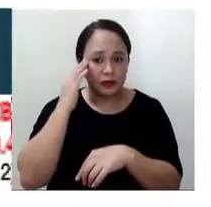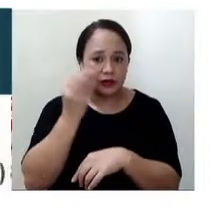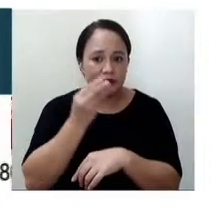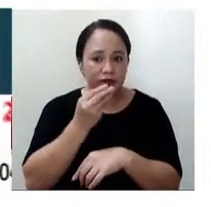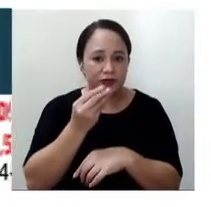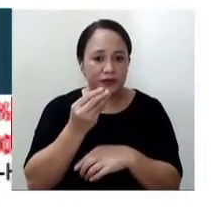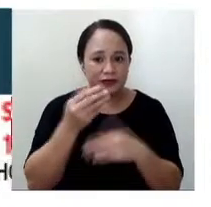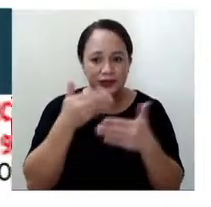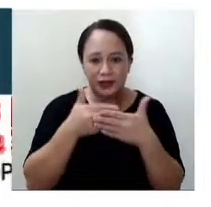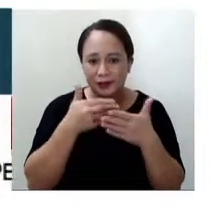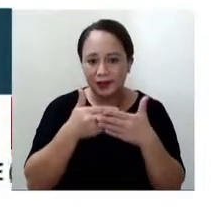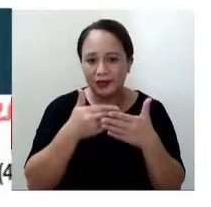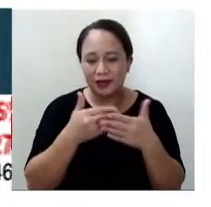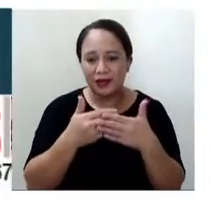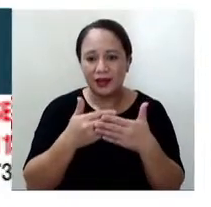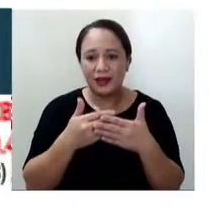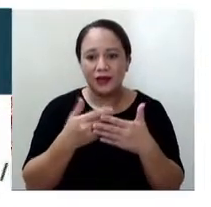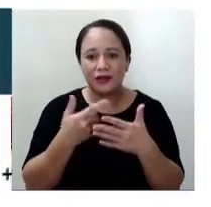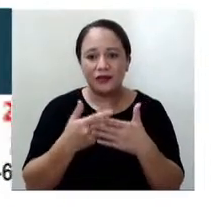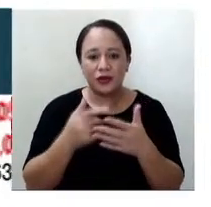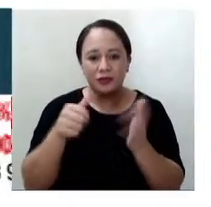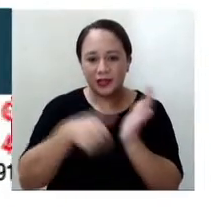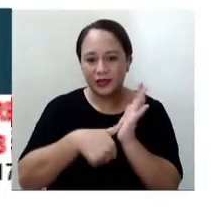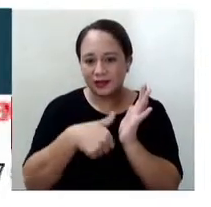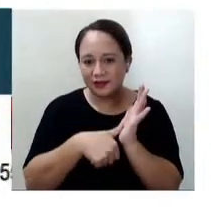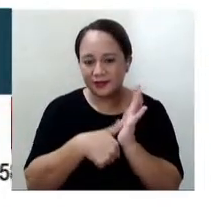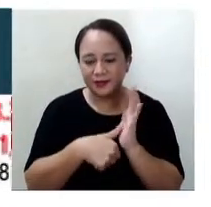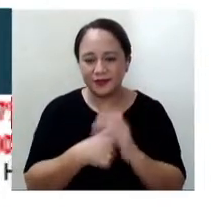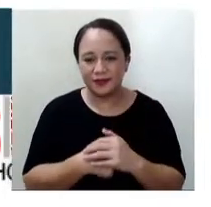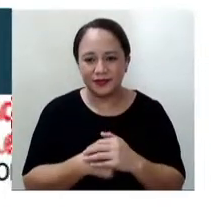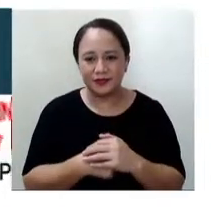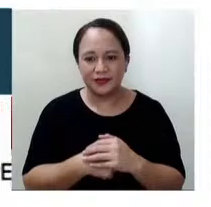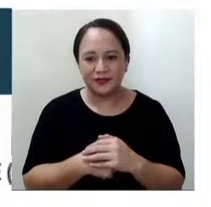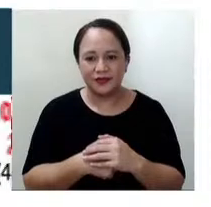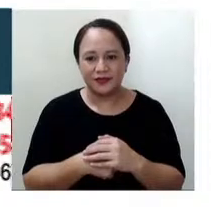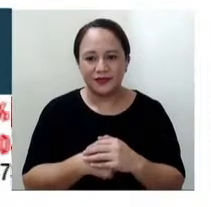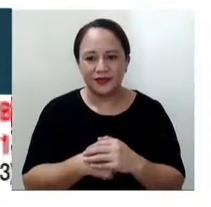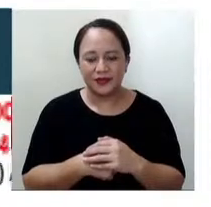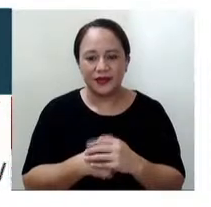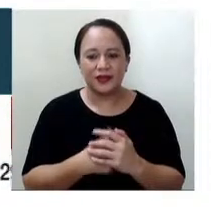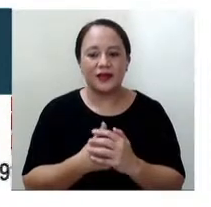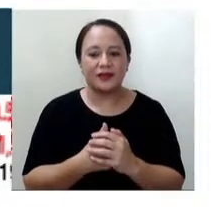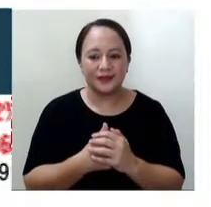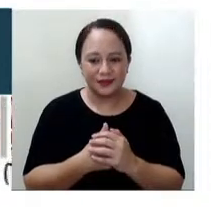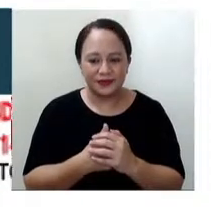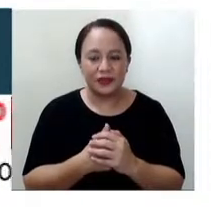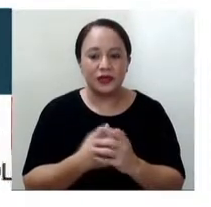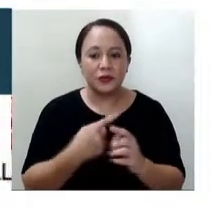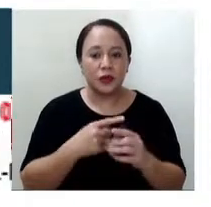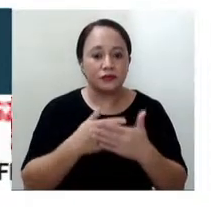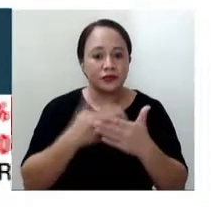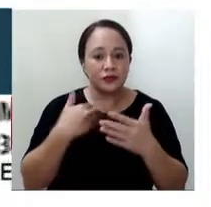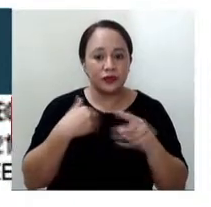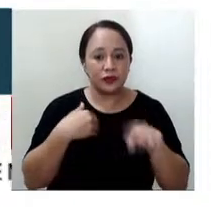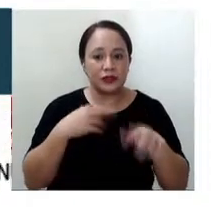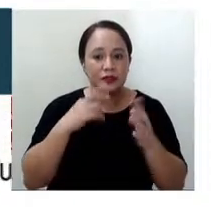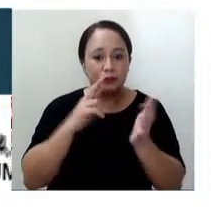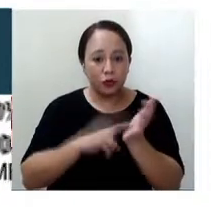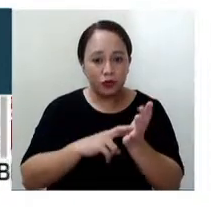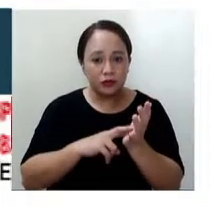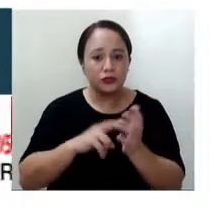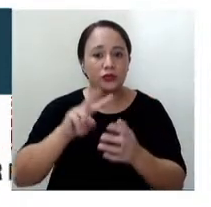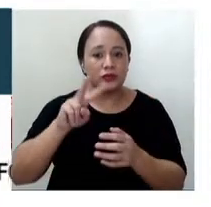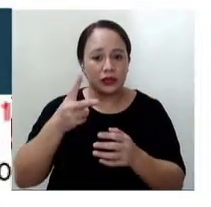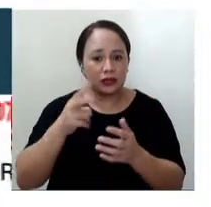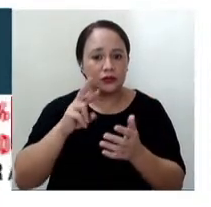away from the elections. But from the initial report to the second report, what